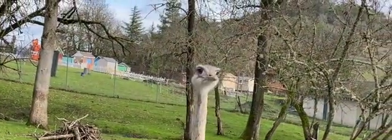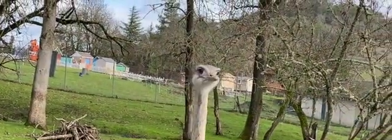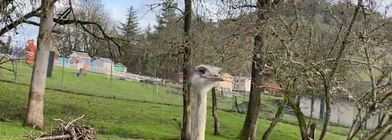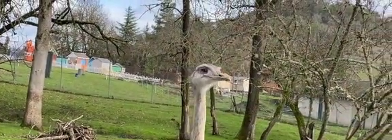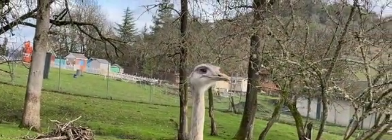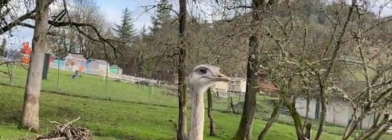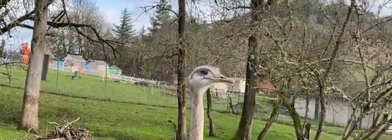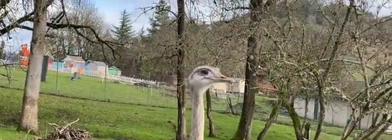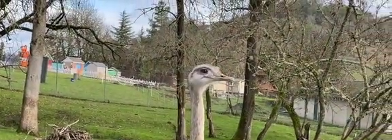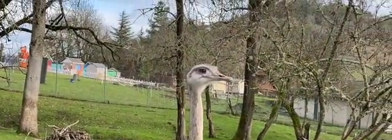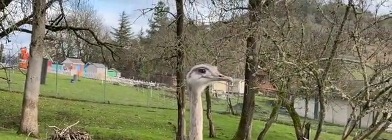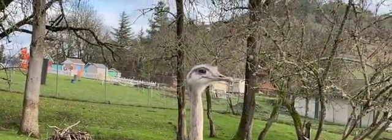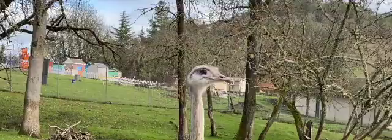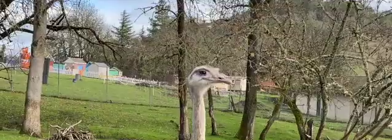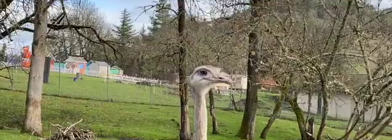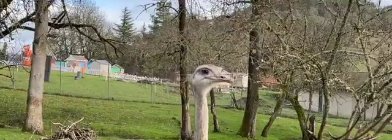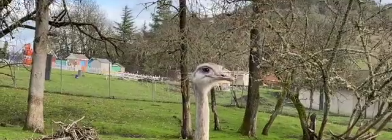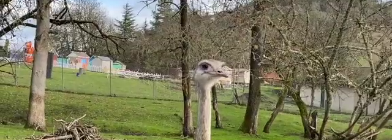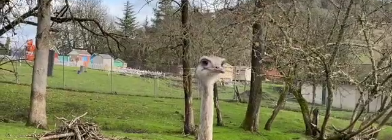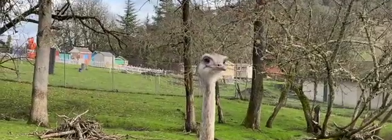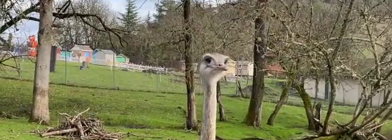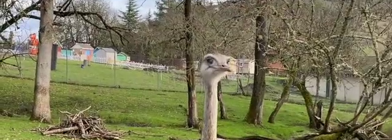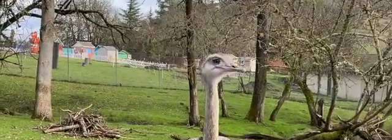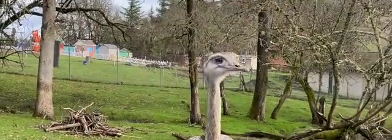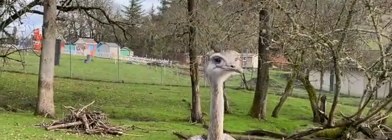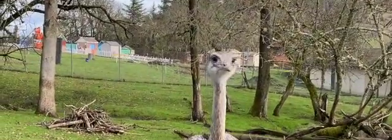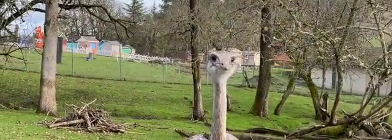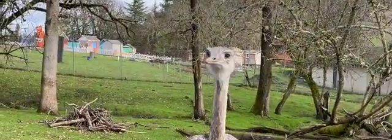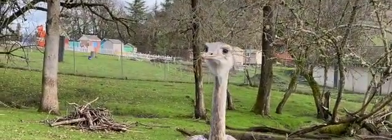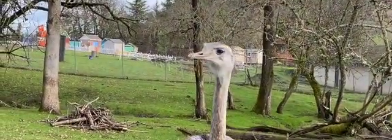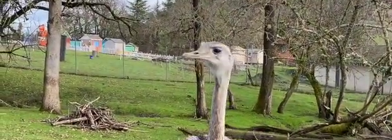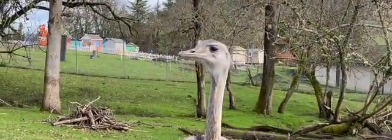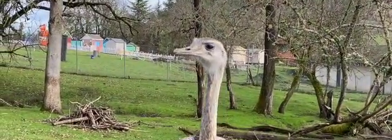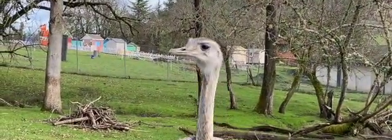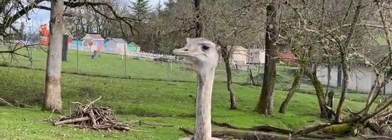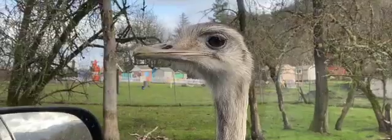Super close. Hello. It's very curious.